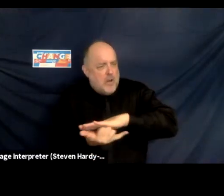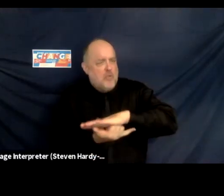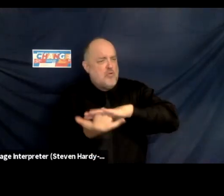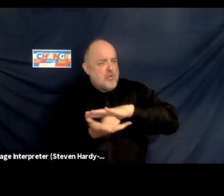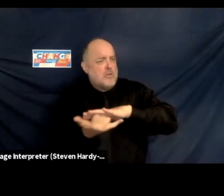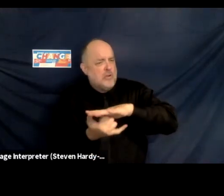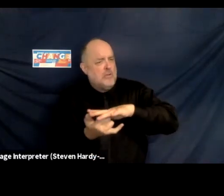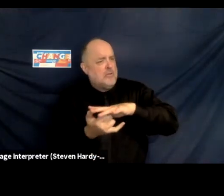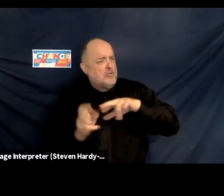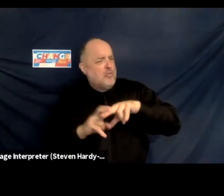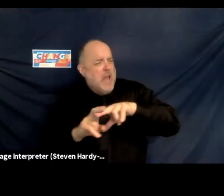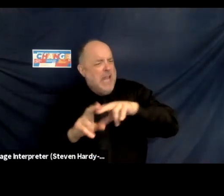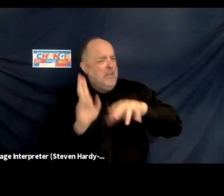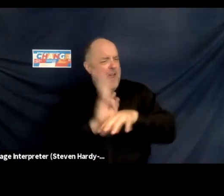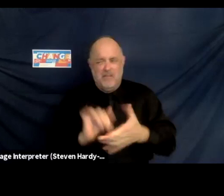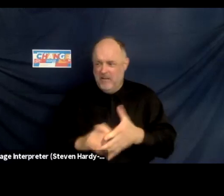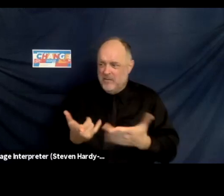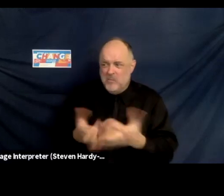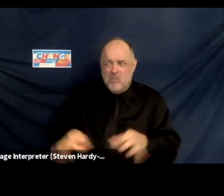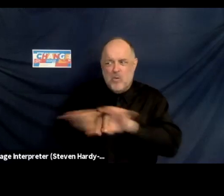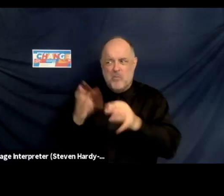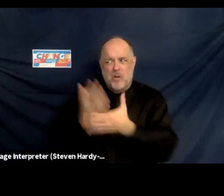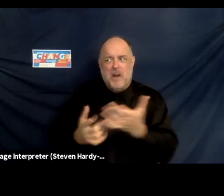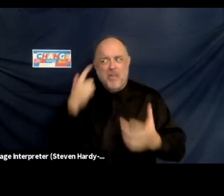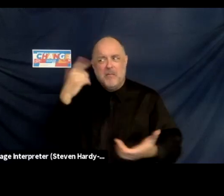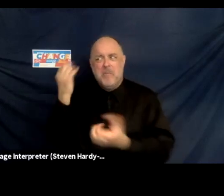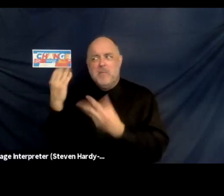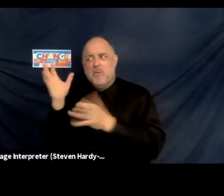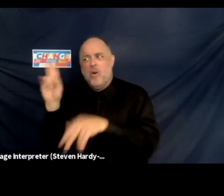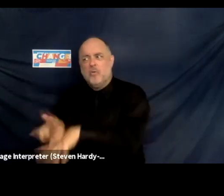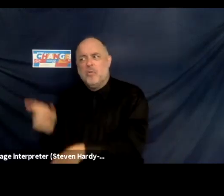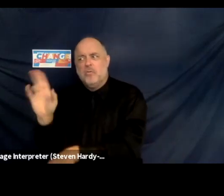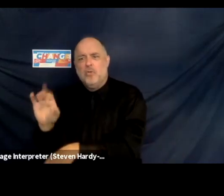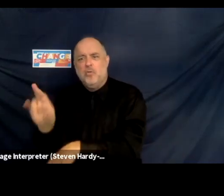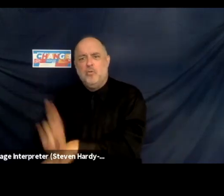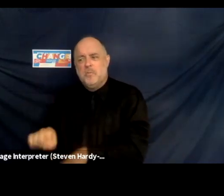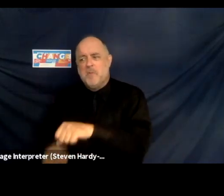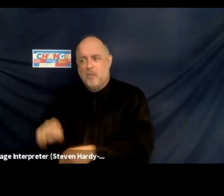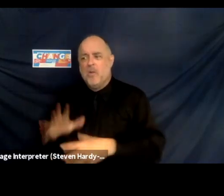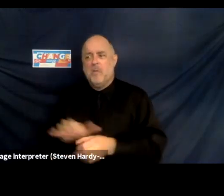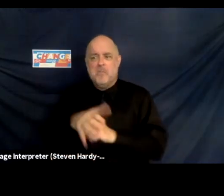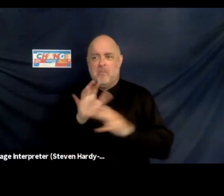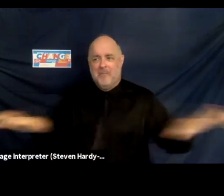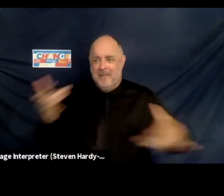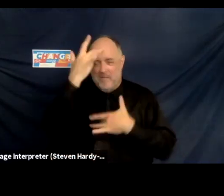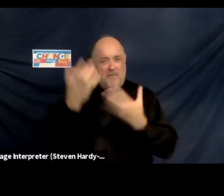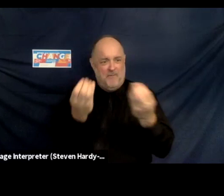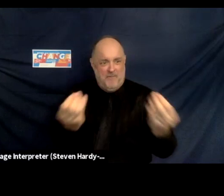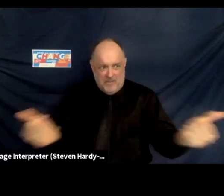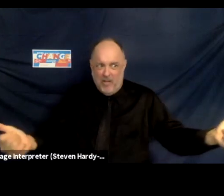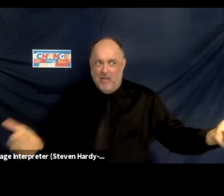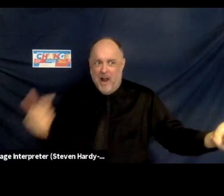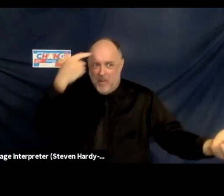our local economy, I suspect many will continue to bike once the pandemic has finally passed. So we must